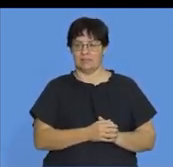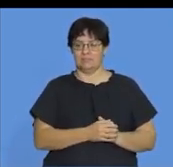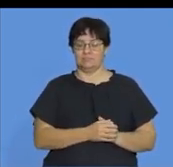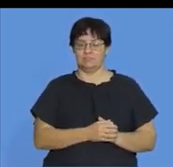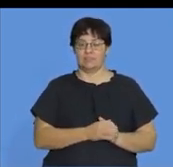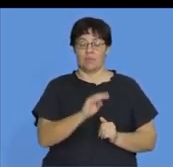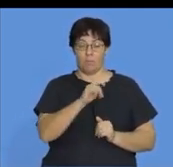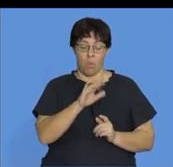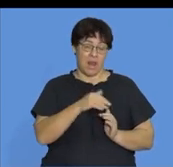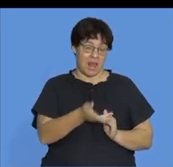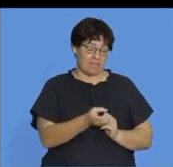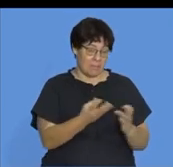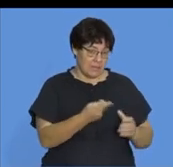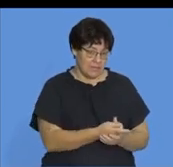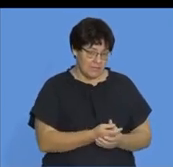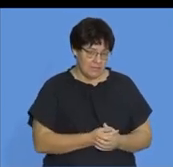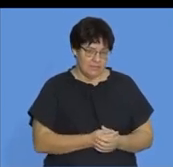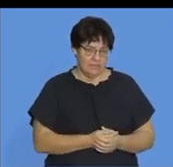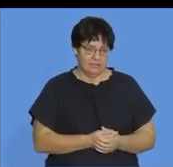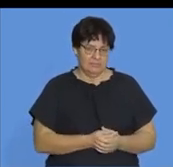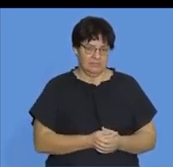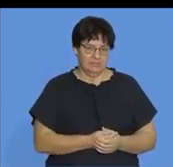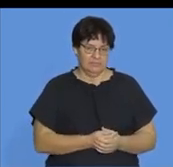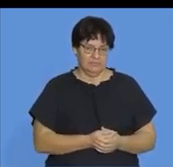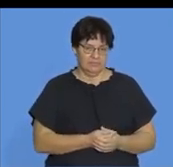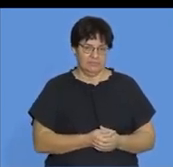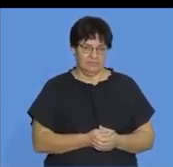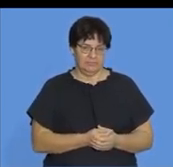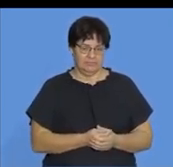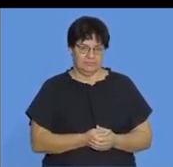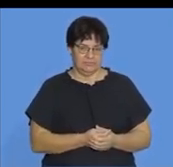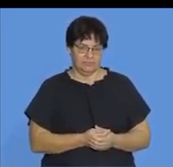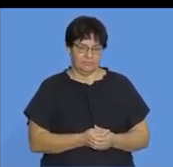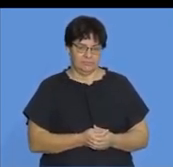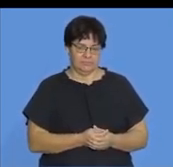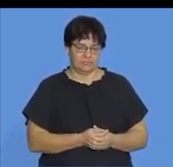unreacted moles, okay, of iron,